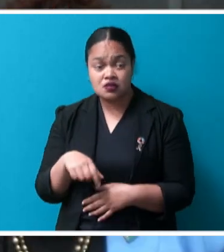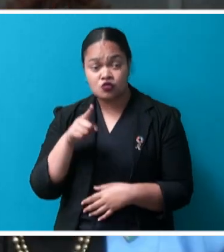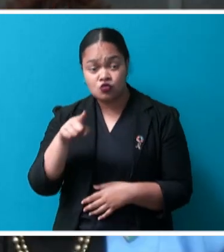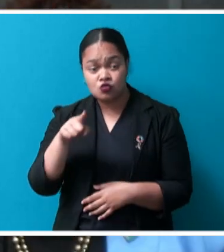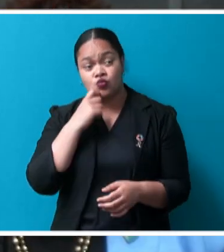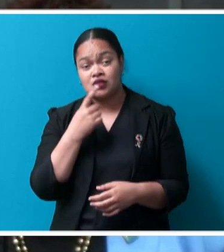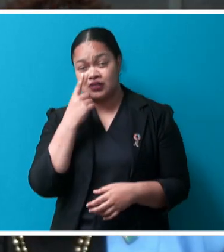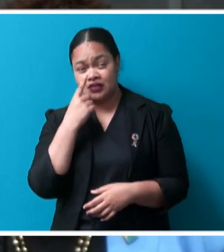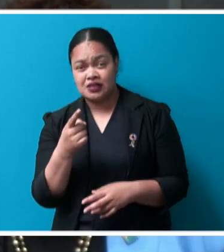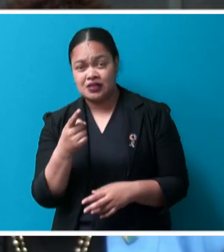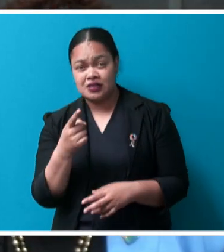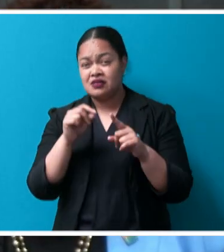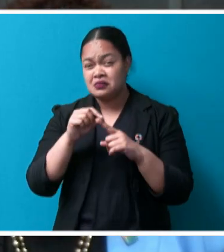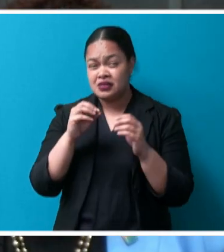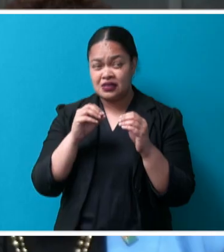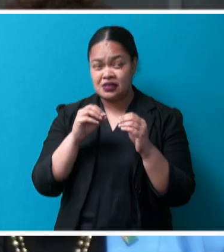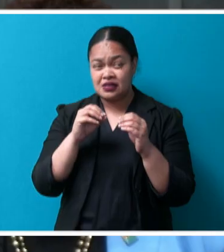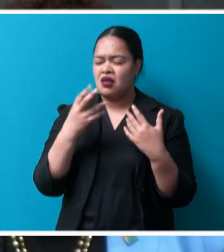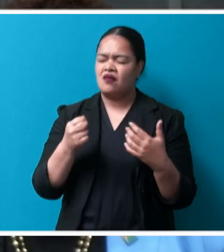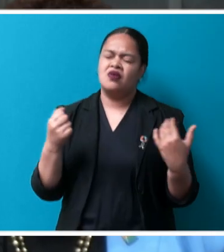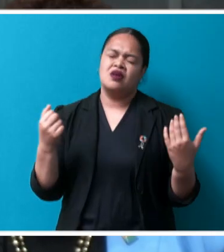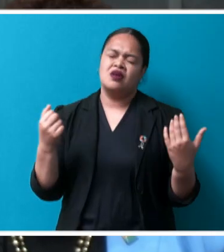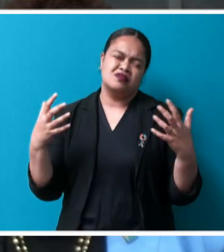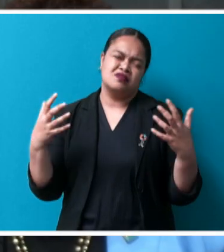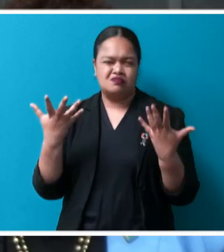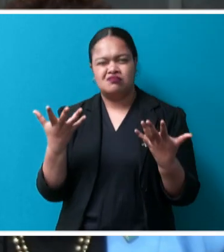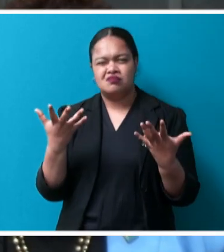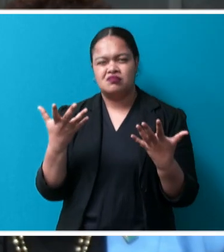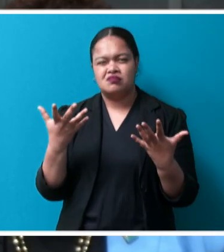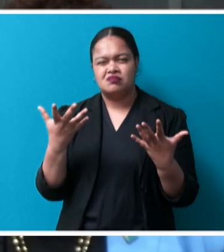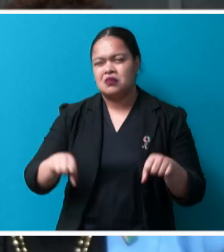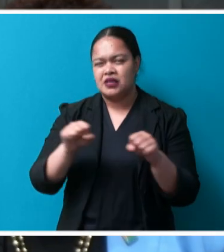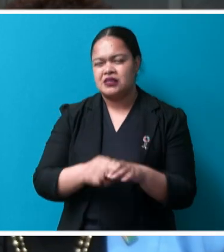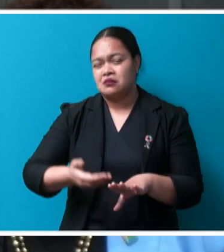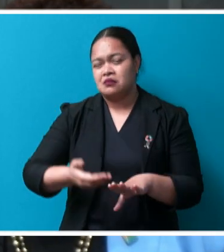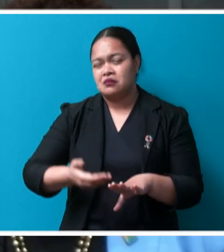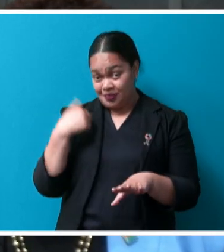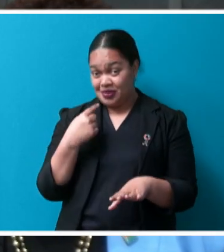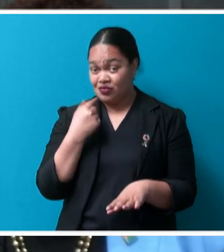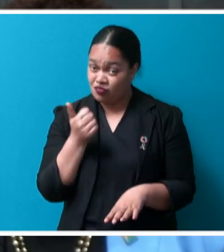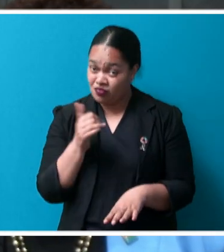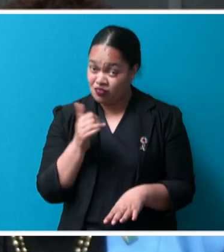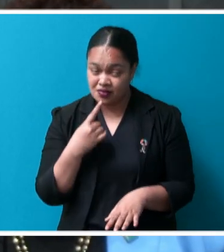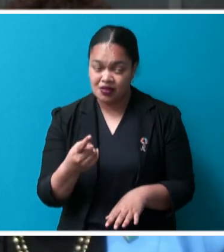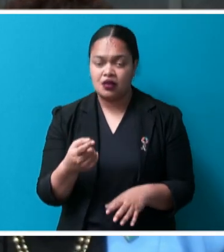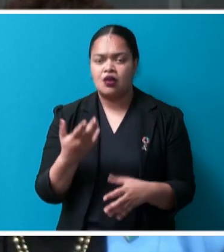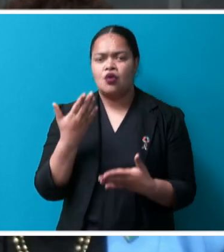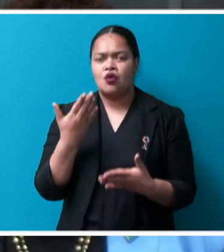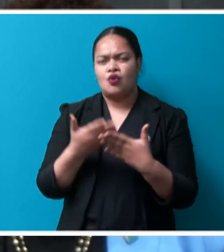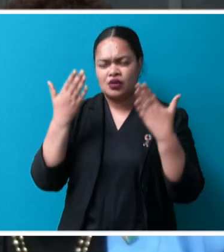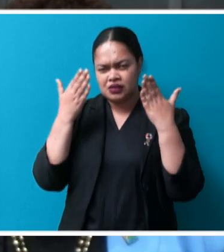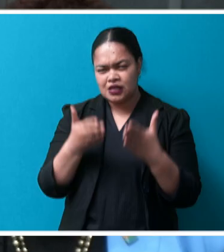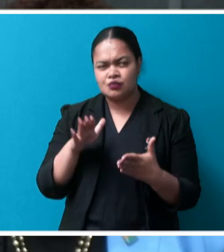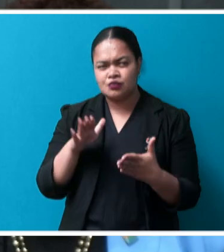back of PBS, there's ample space at the back for expansion, and that is something I'd mentioned in terms of